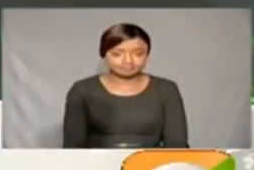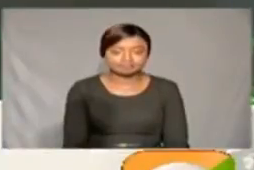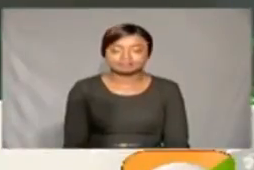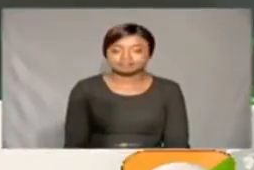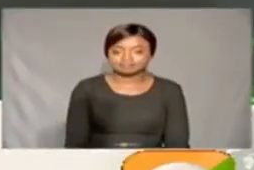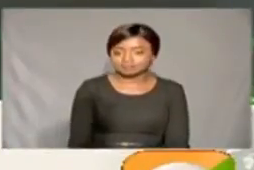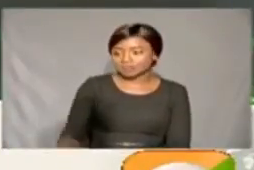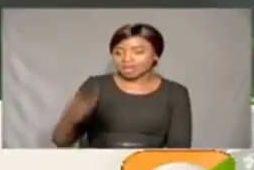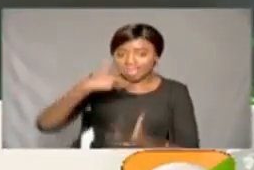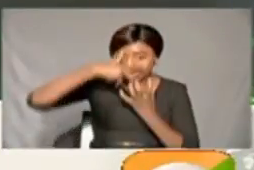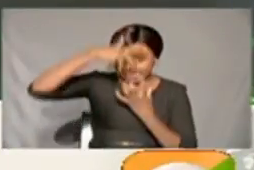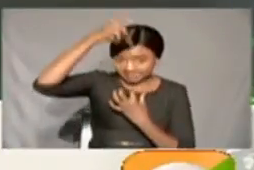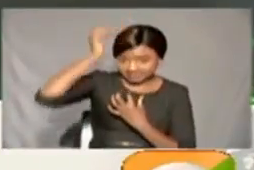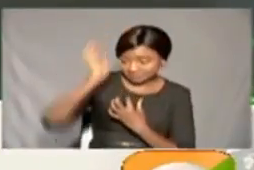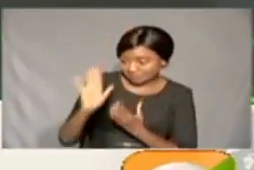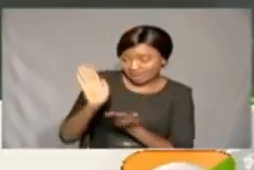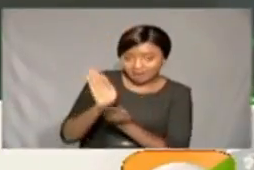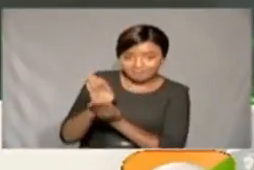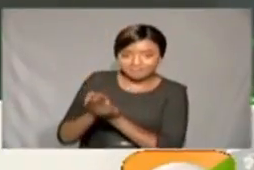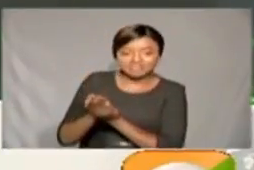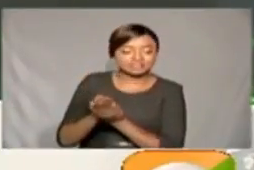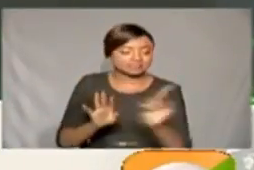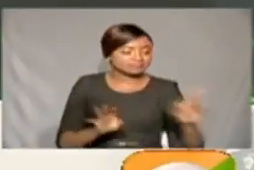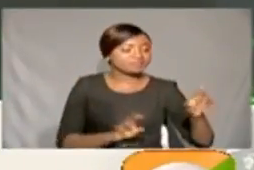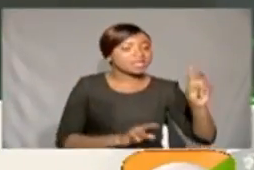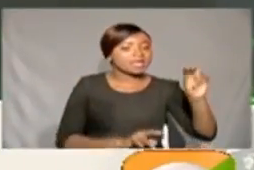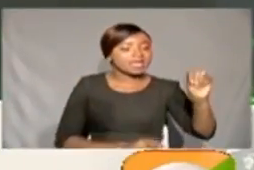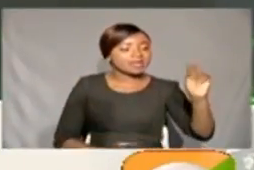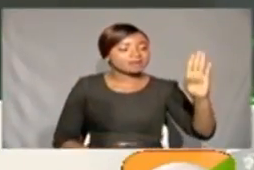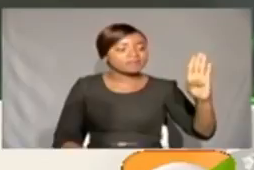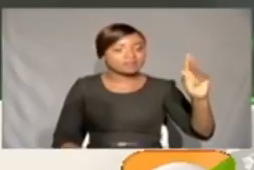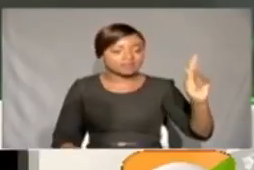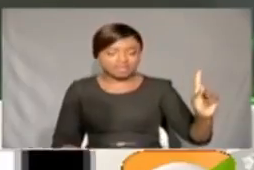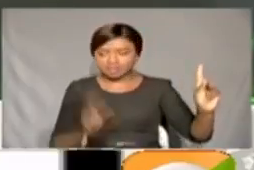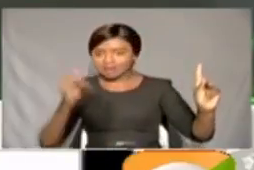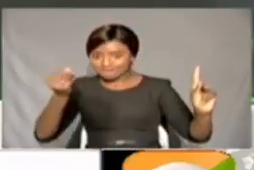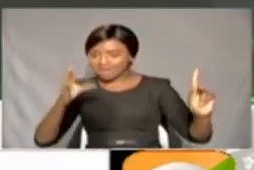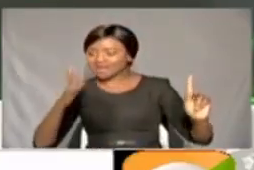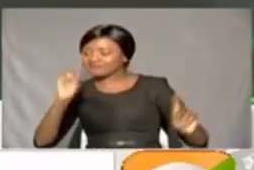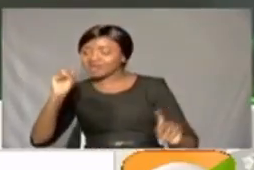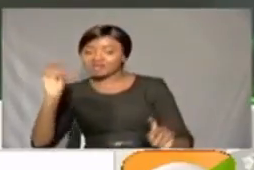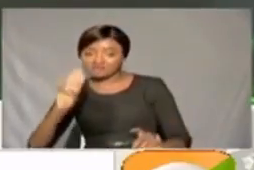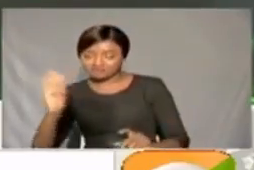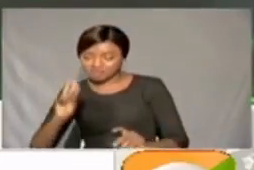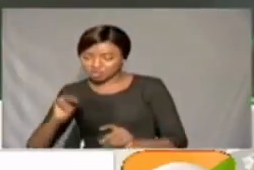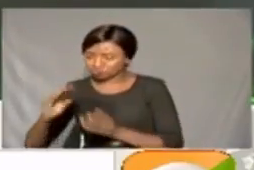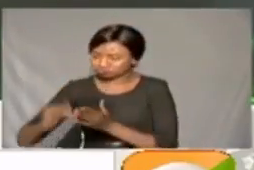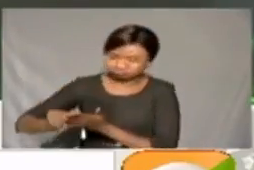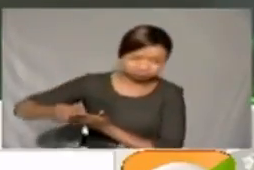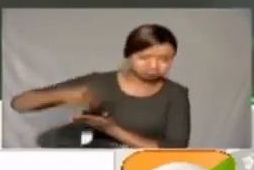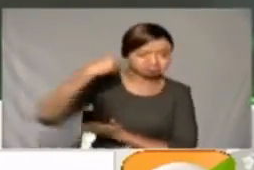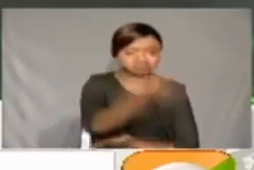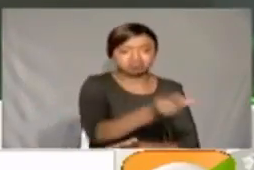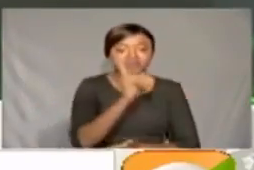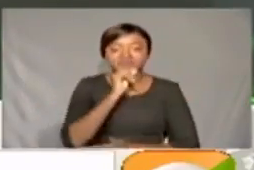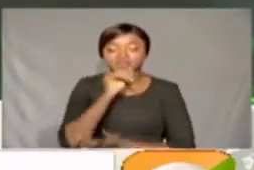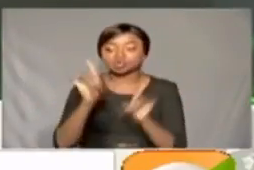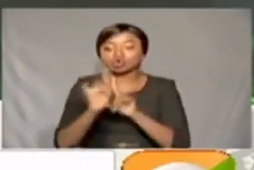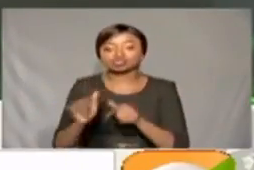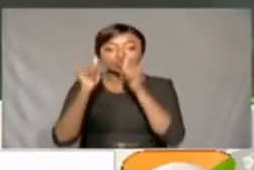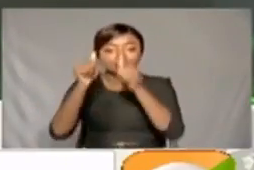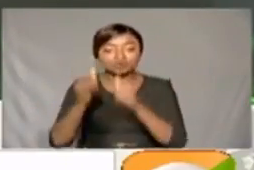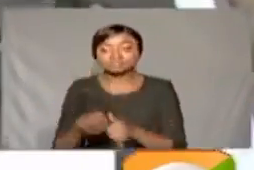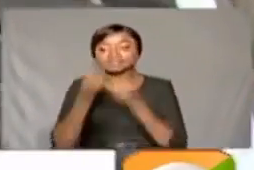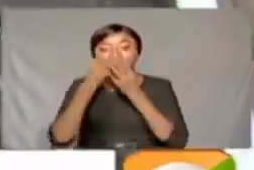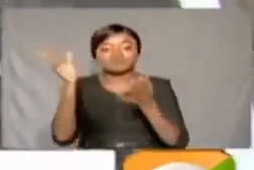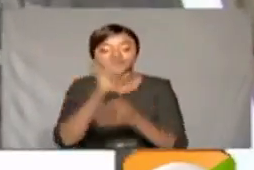KCB Group has injected 5 billion shillings into National Bank of Kenya, which it acquired last year. In a notice, National Bank says the funds